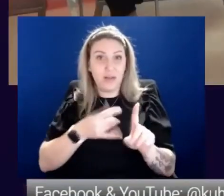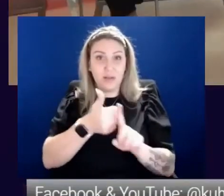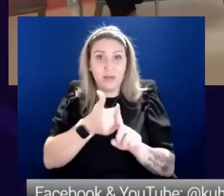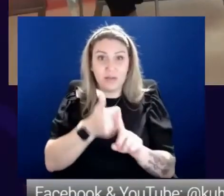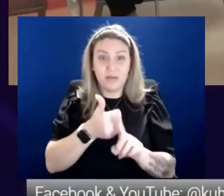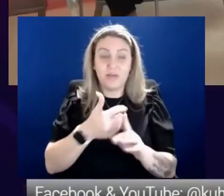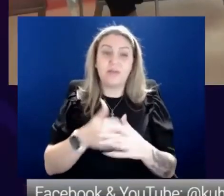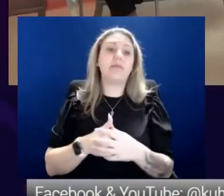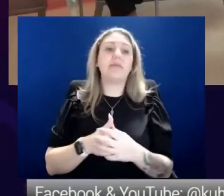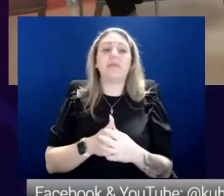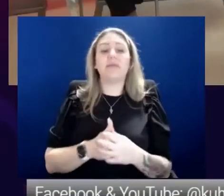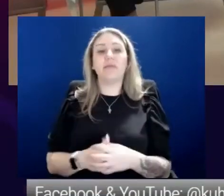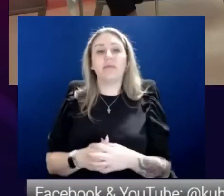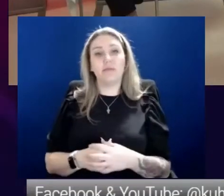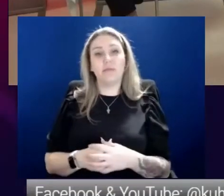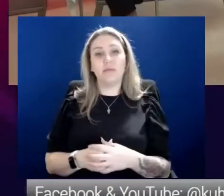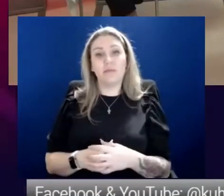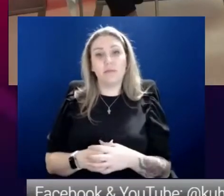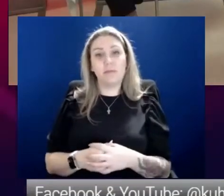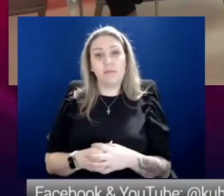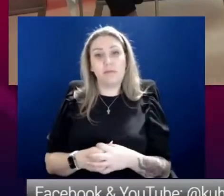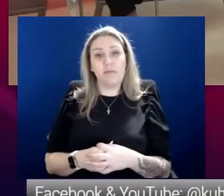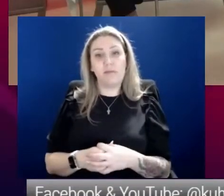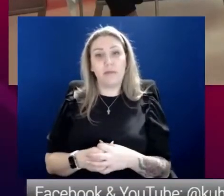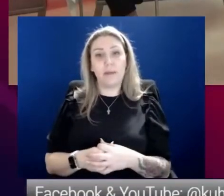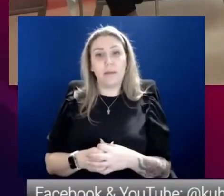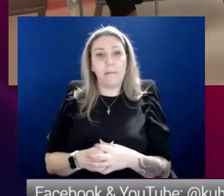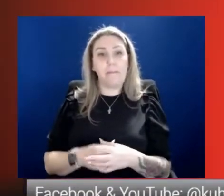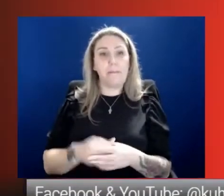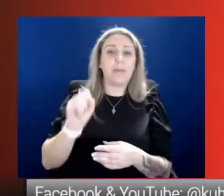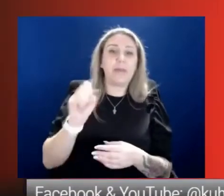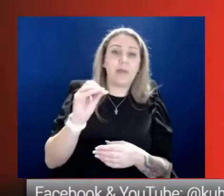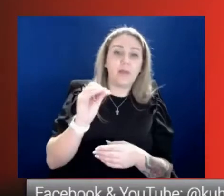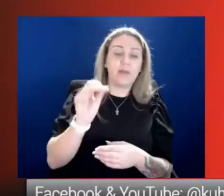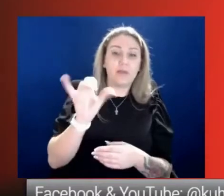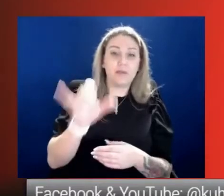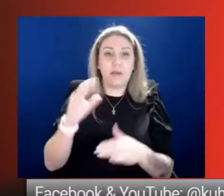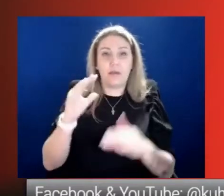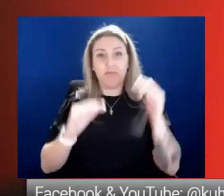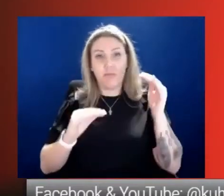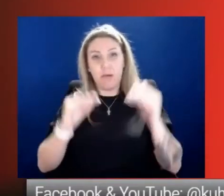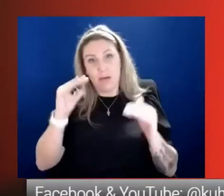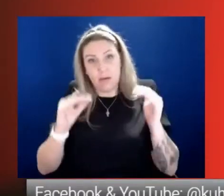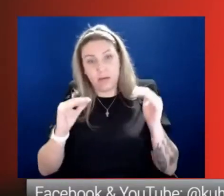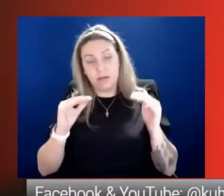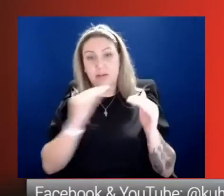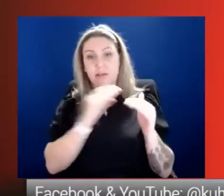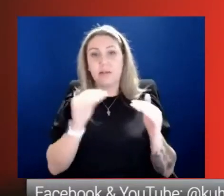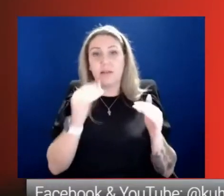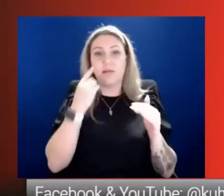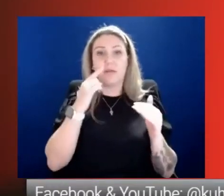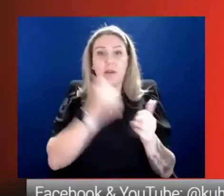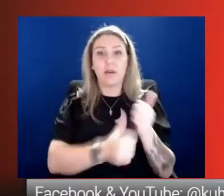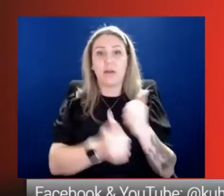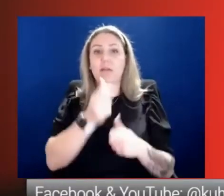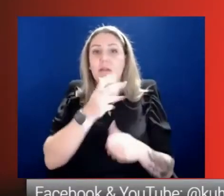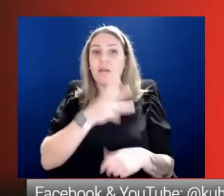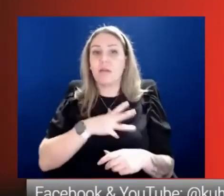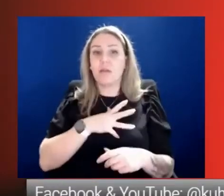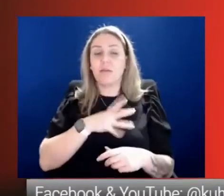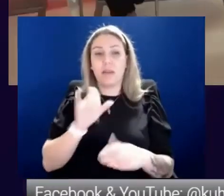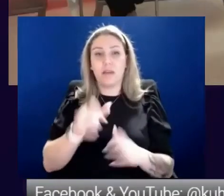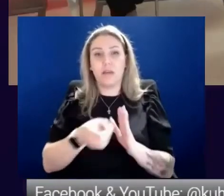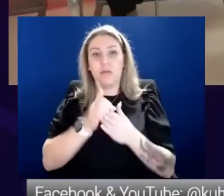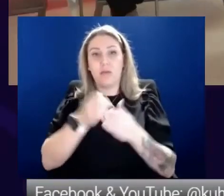taken care of. So there is that balance, and for every woman, that moment comes at a different time.